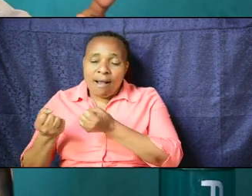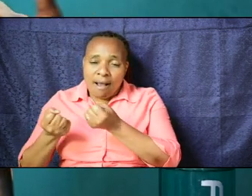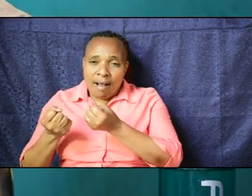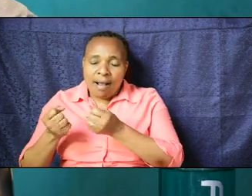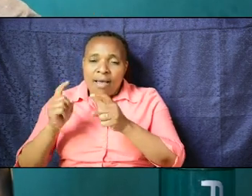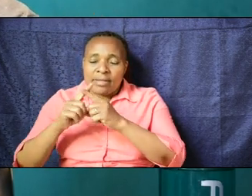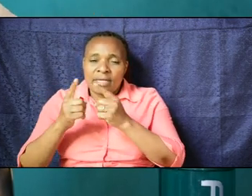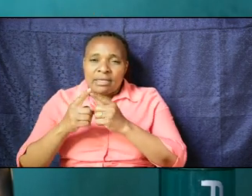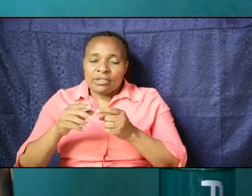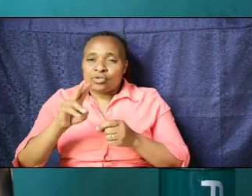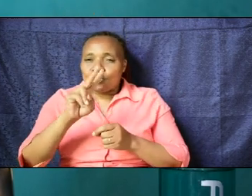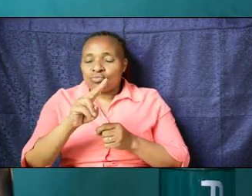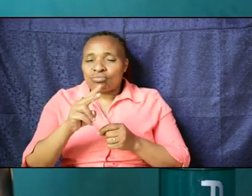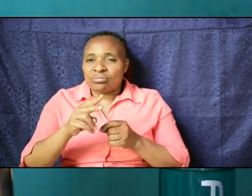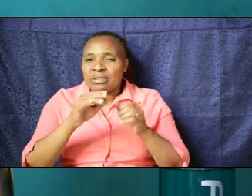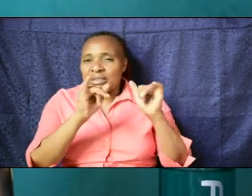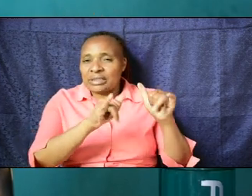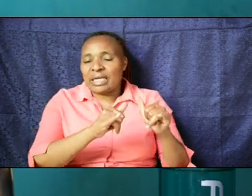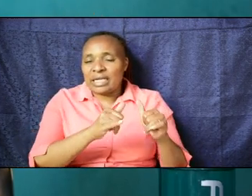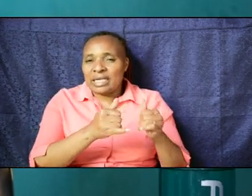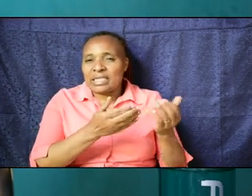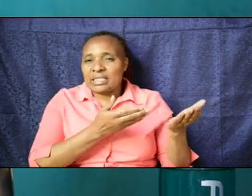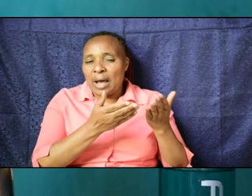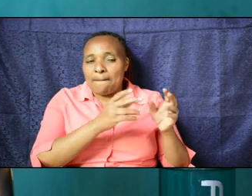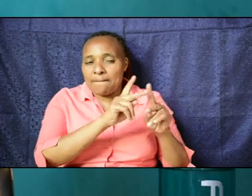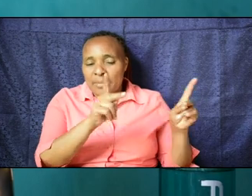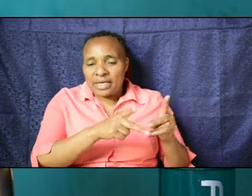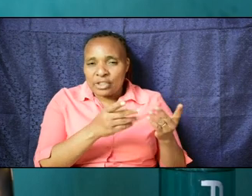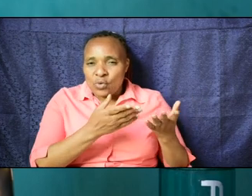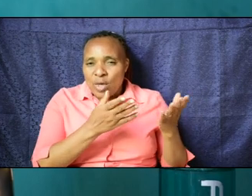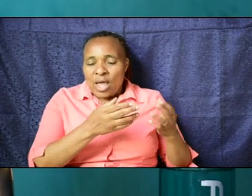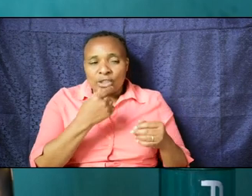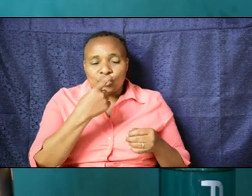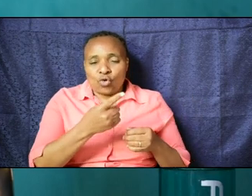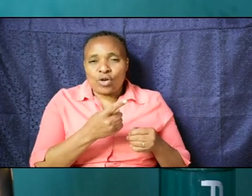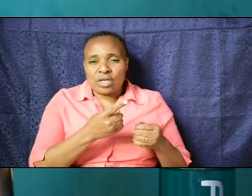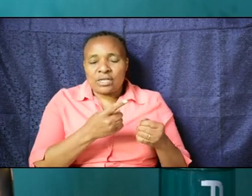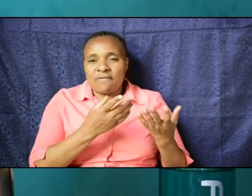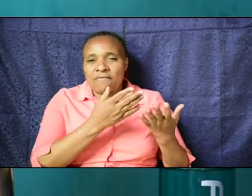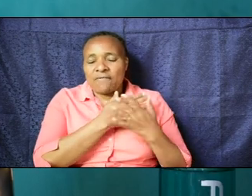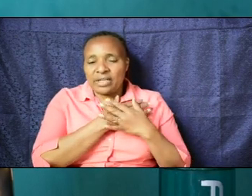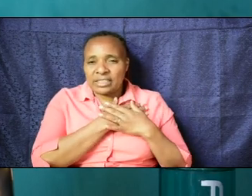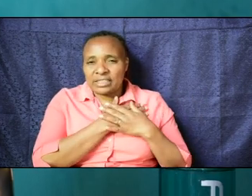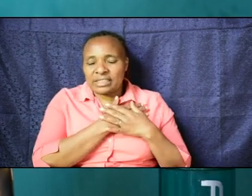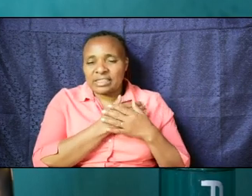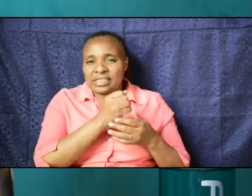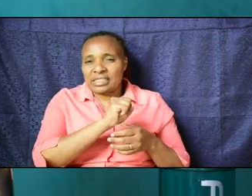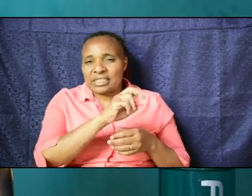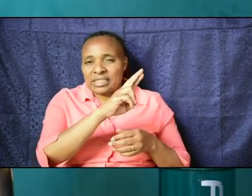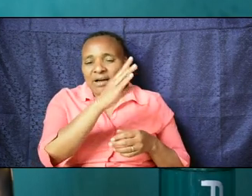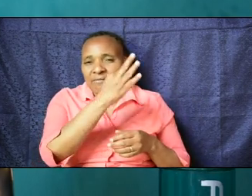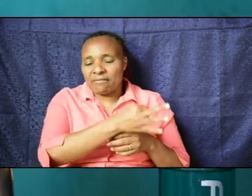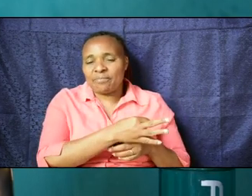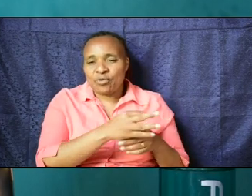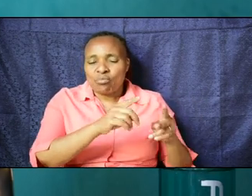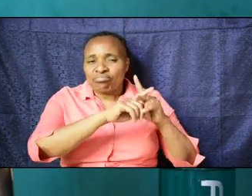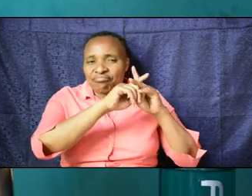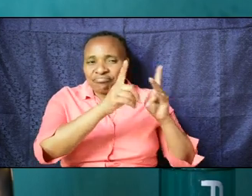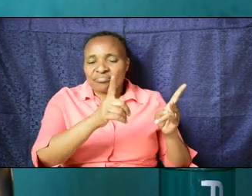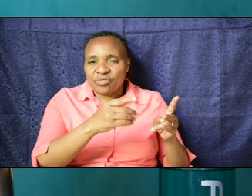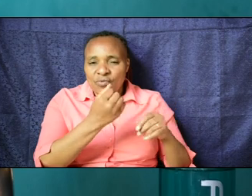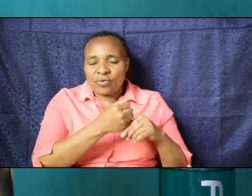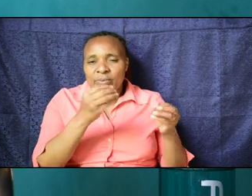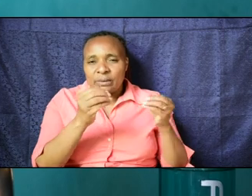to go surf in the waves, and he knew some very good place that he'd been told by his friends he could go surf. So the three of them, they snuck out of the